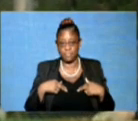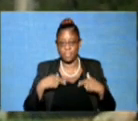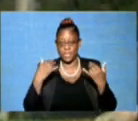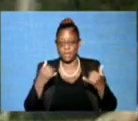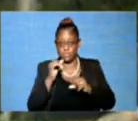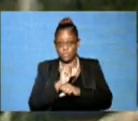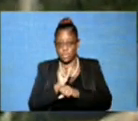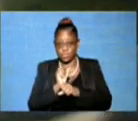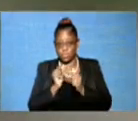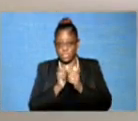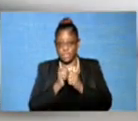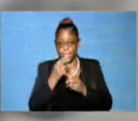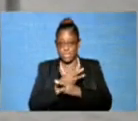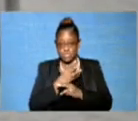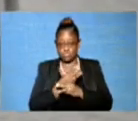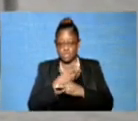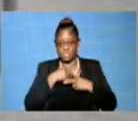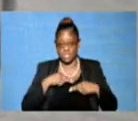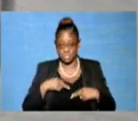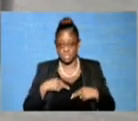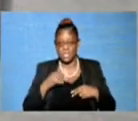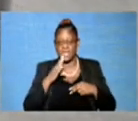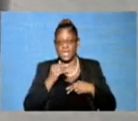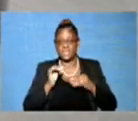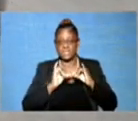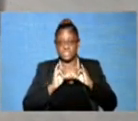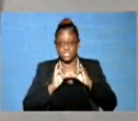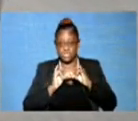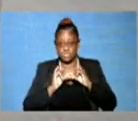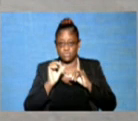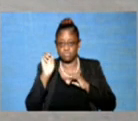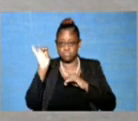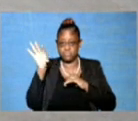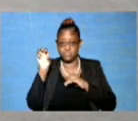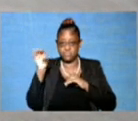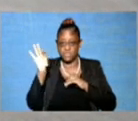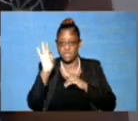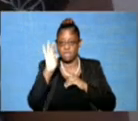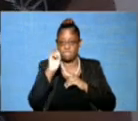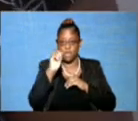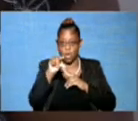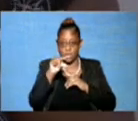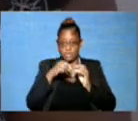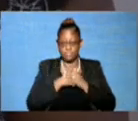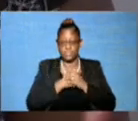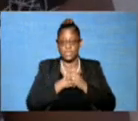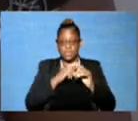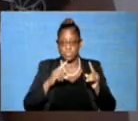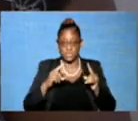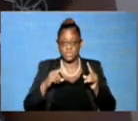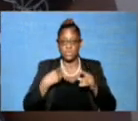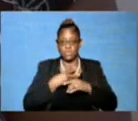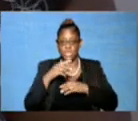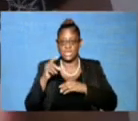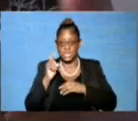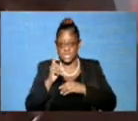collaborating with the ministry. And so I'm hopeful that they will continue to fog. But we also have to be mindful that there are other things that we need